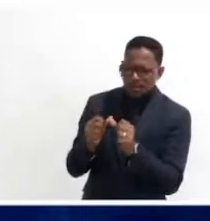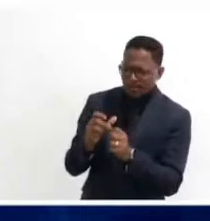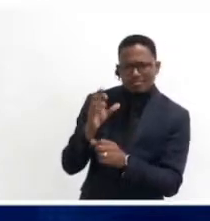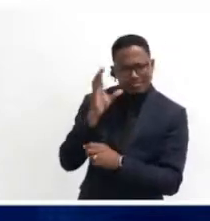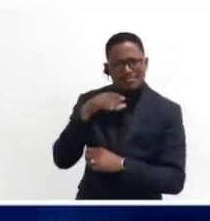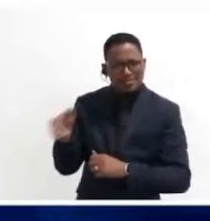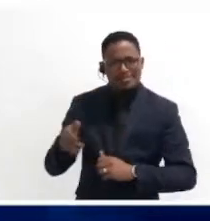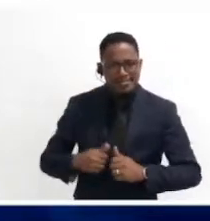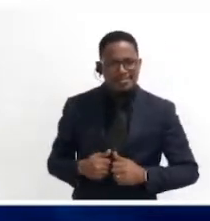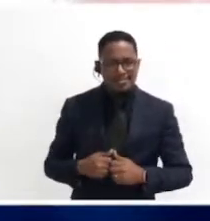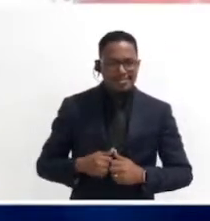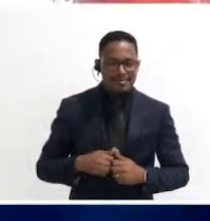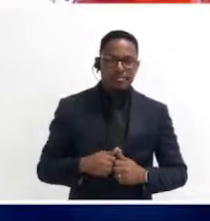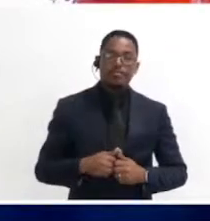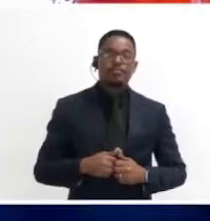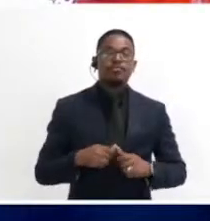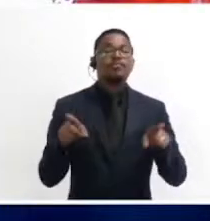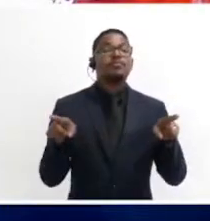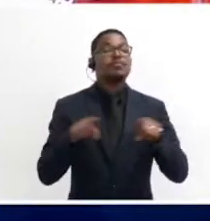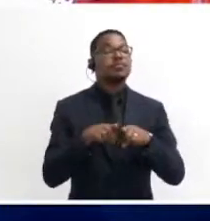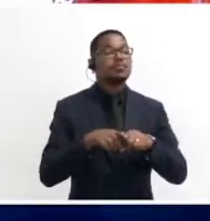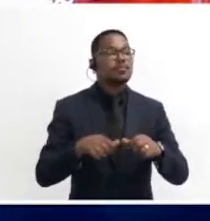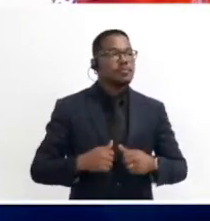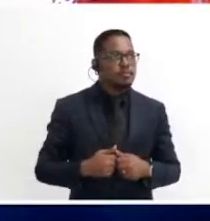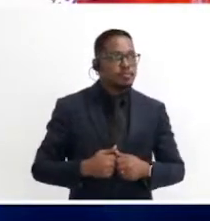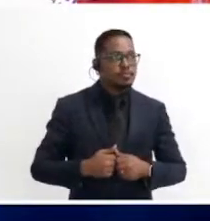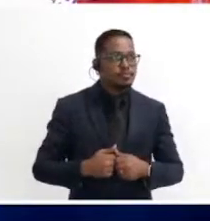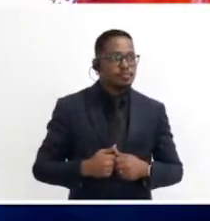I threw this in here too. This is just